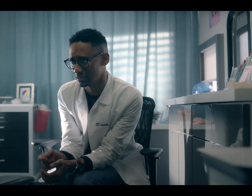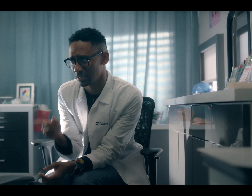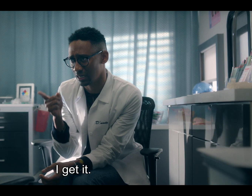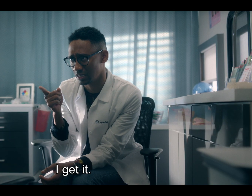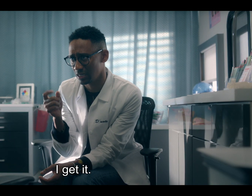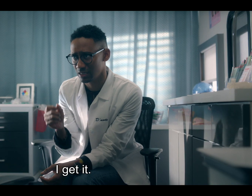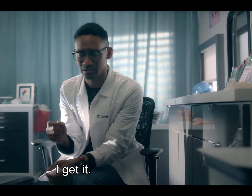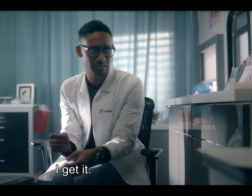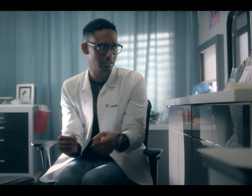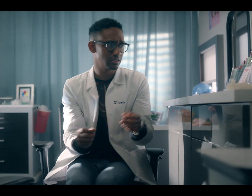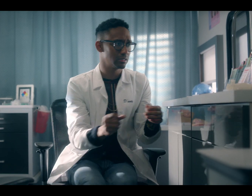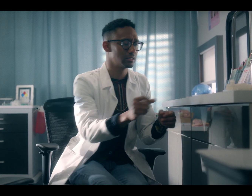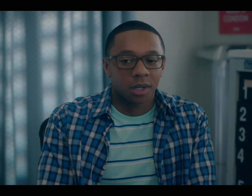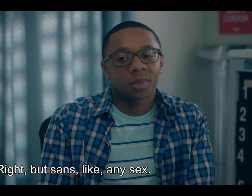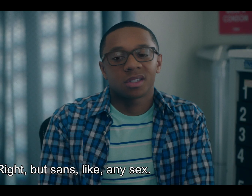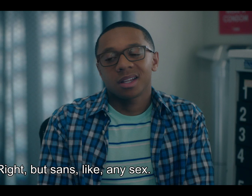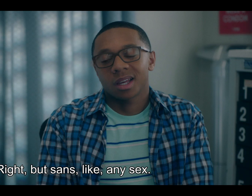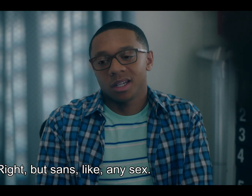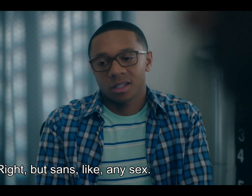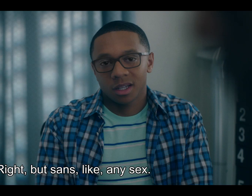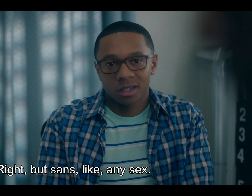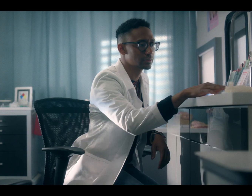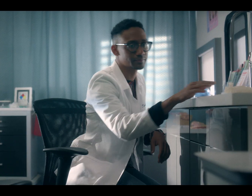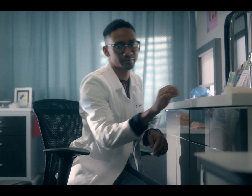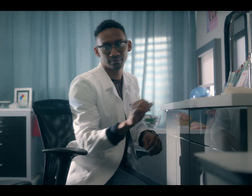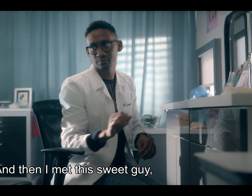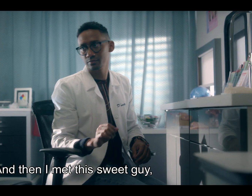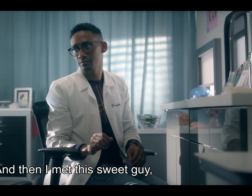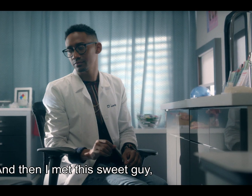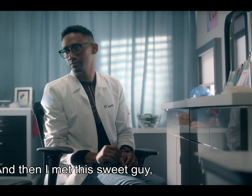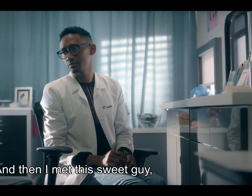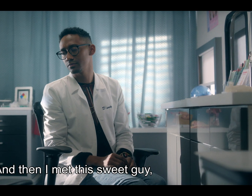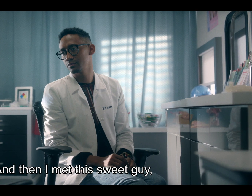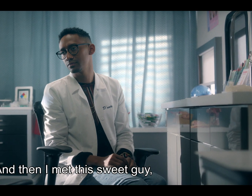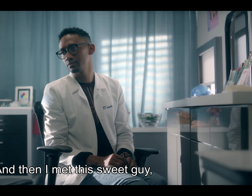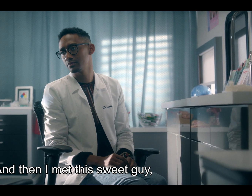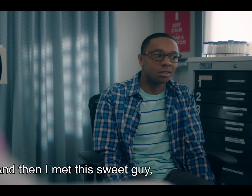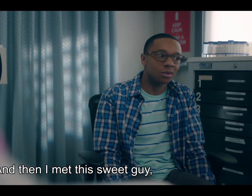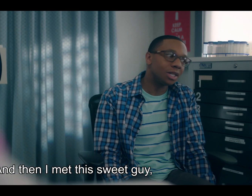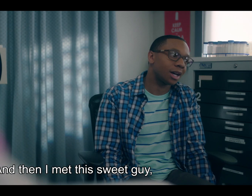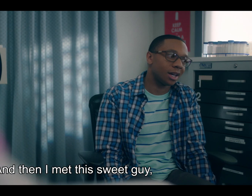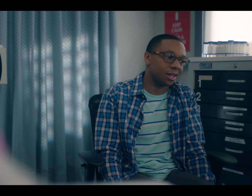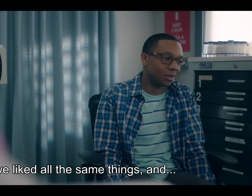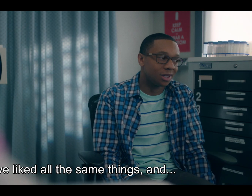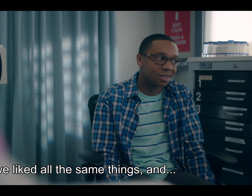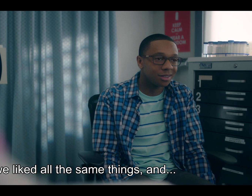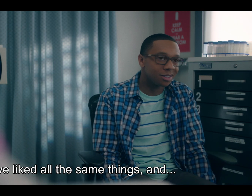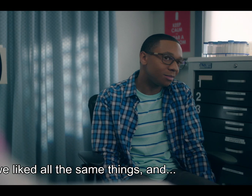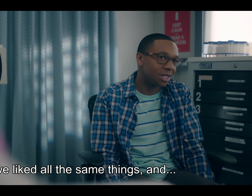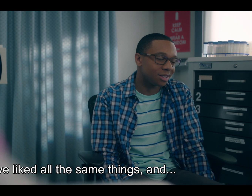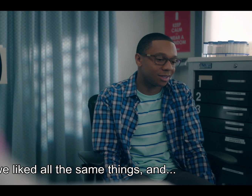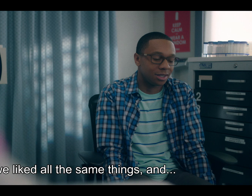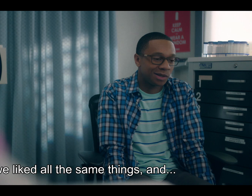sex? I get it. Right, but sounds like any sex. And then I met this sweet guy, and we liked